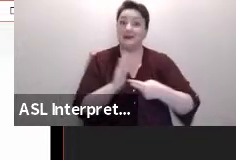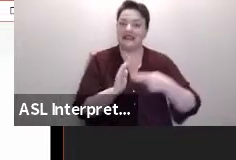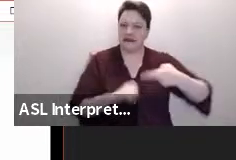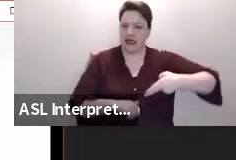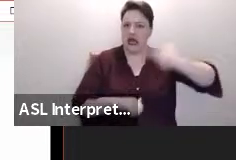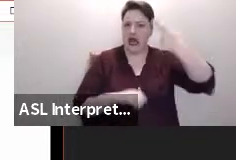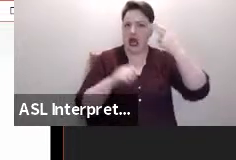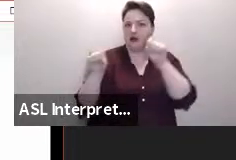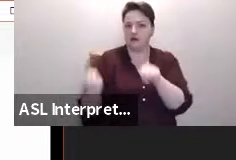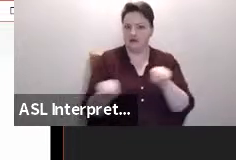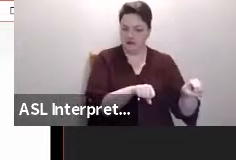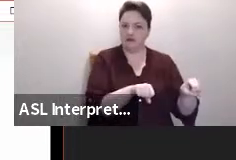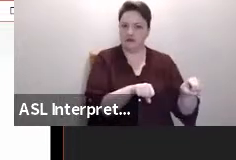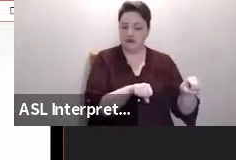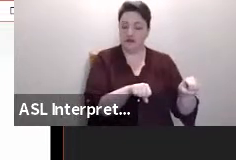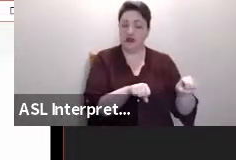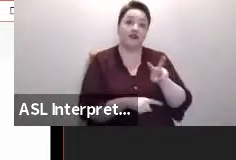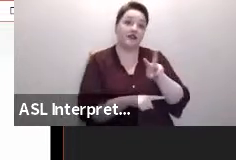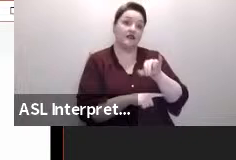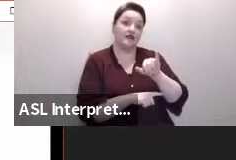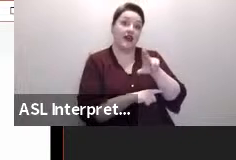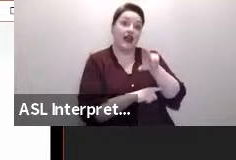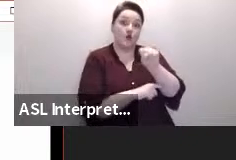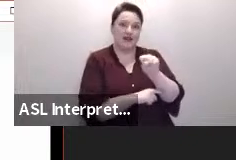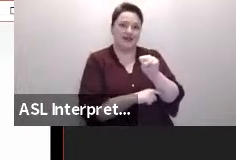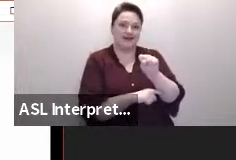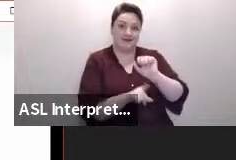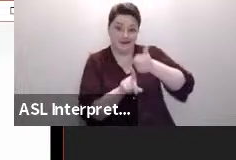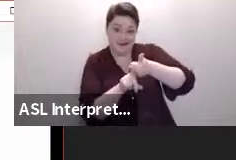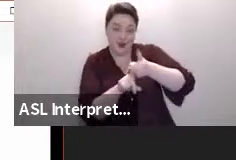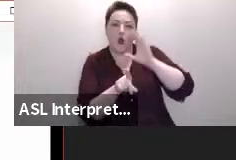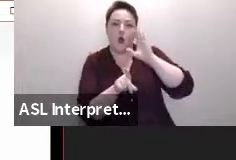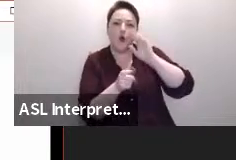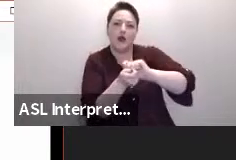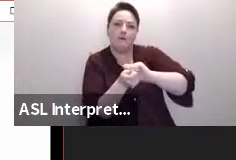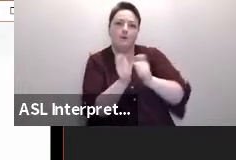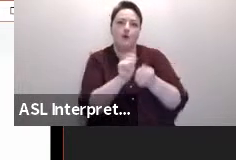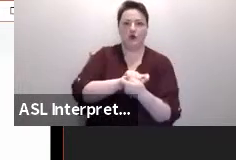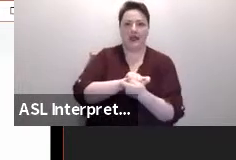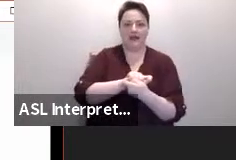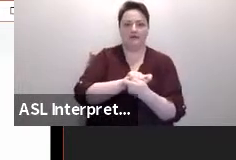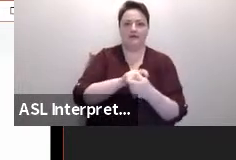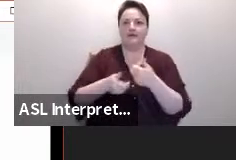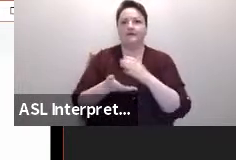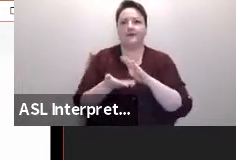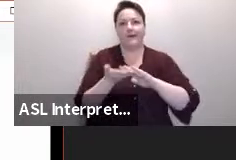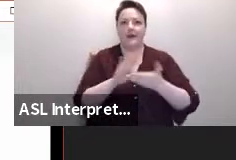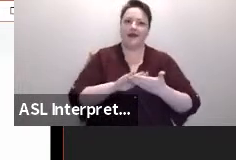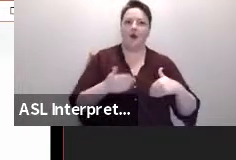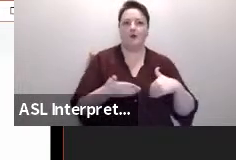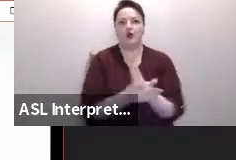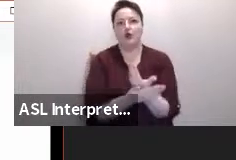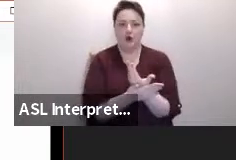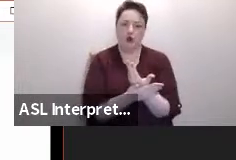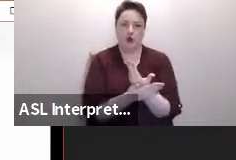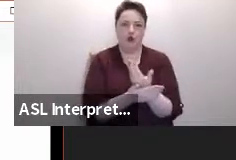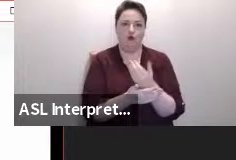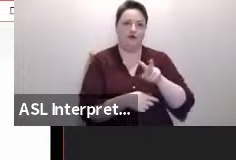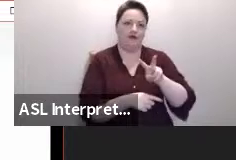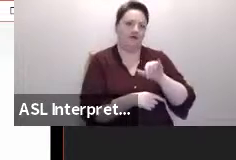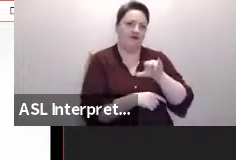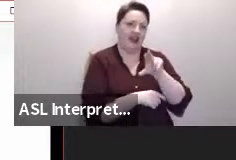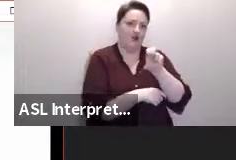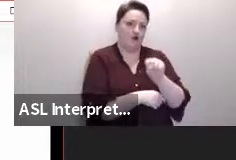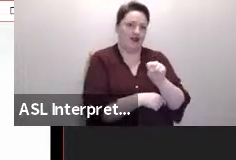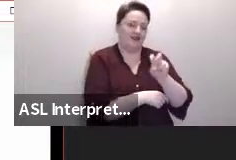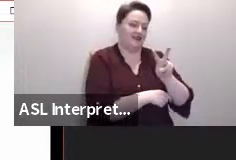chances that the virus will mutate and form new variants. So mutations are